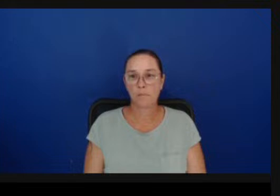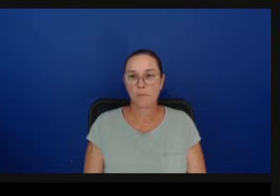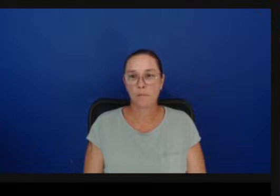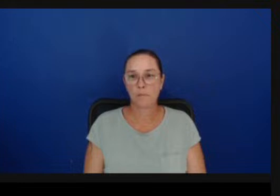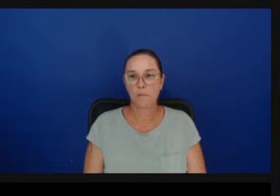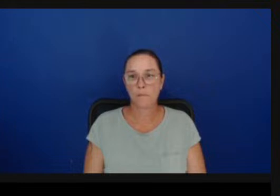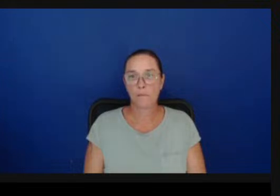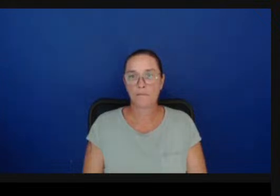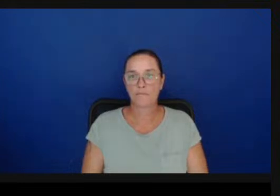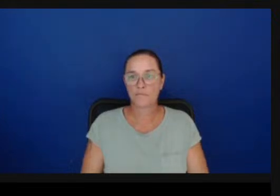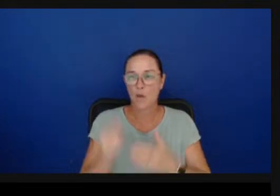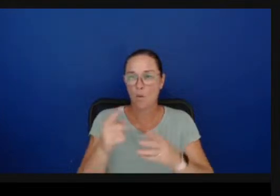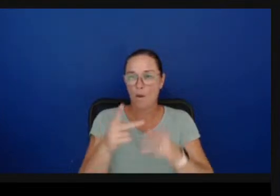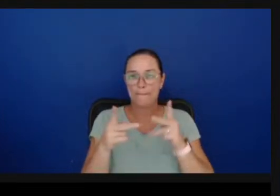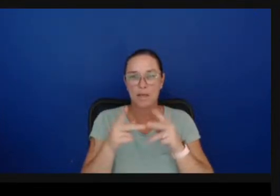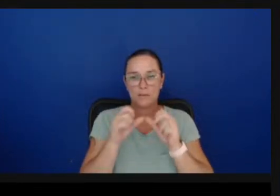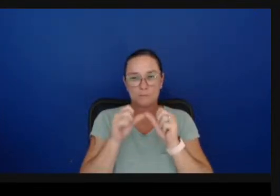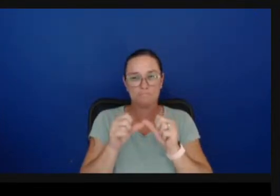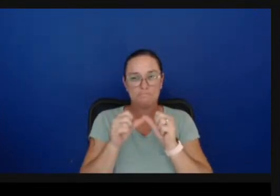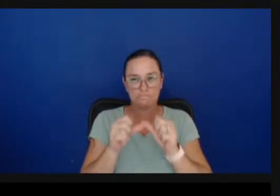glow.